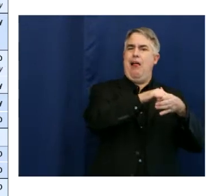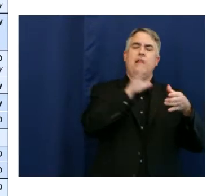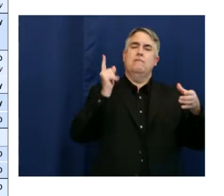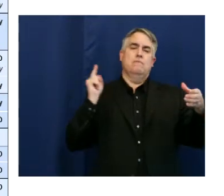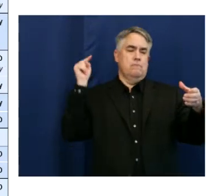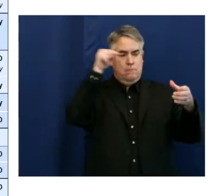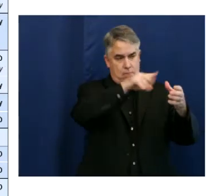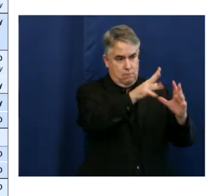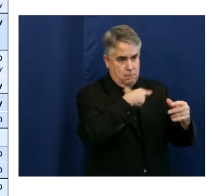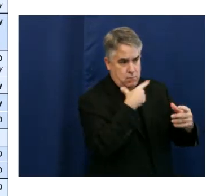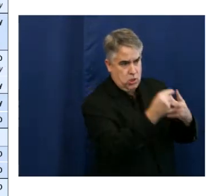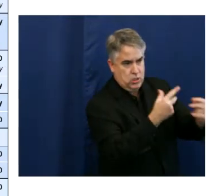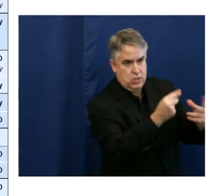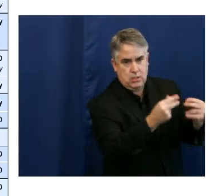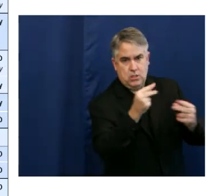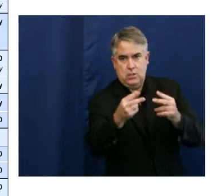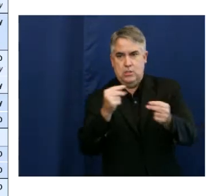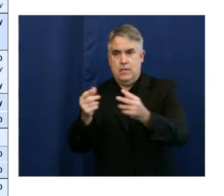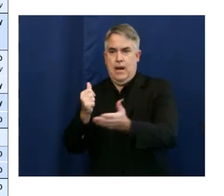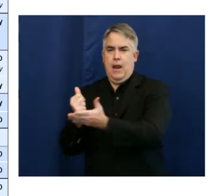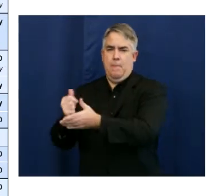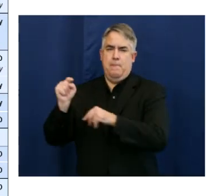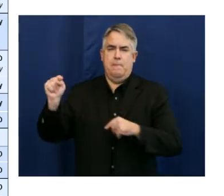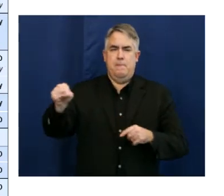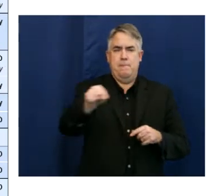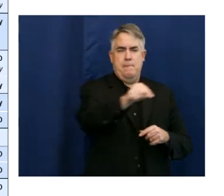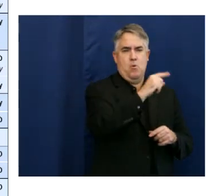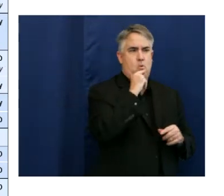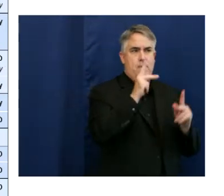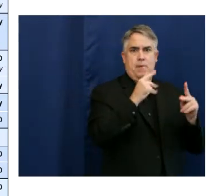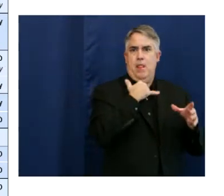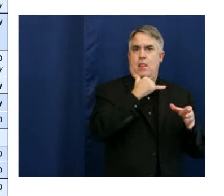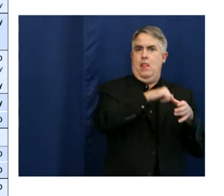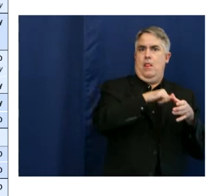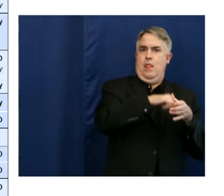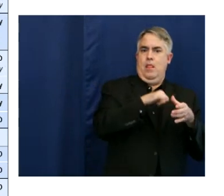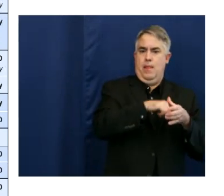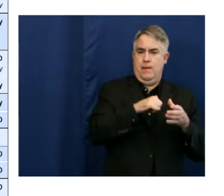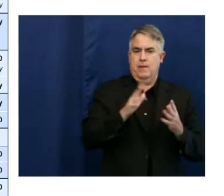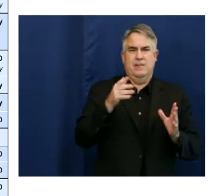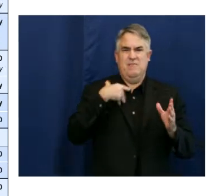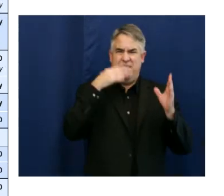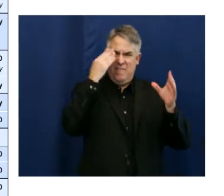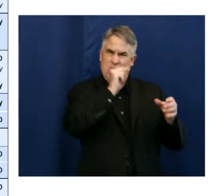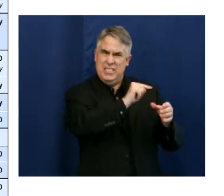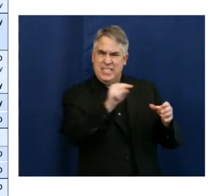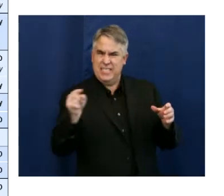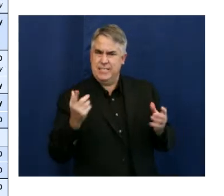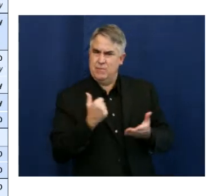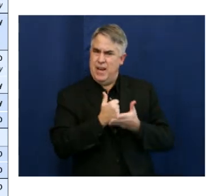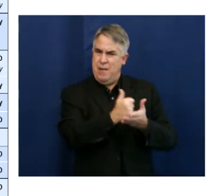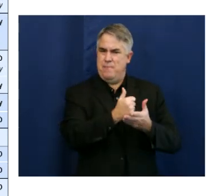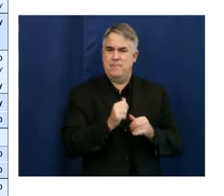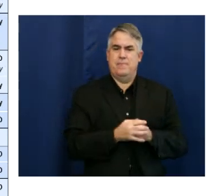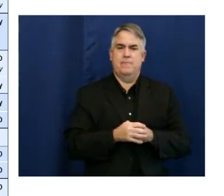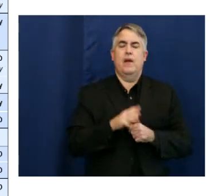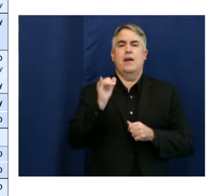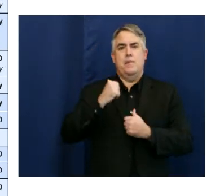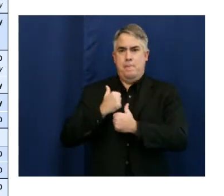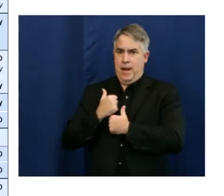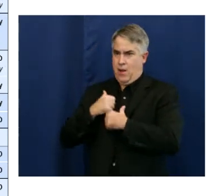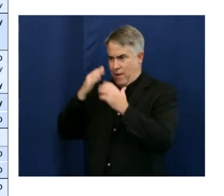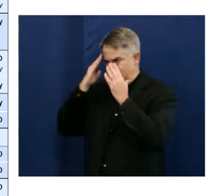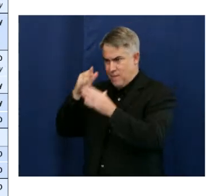so there's a number of other county partnerships that will be very targeted and focused. And then, of course, military and Veterans Affairs, the federal